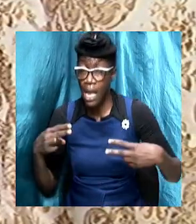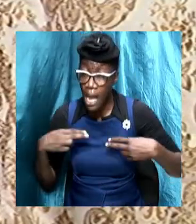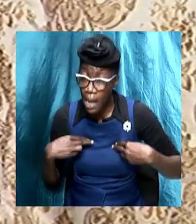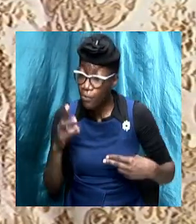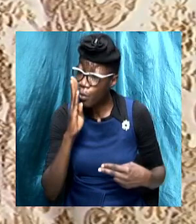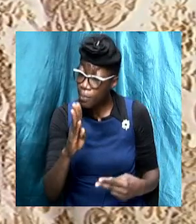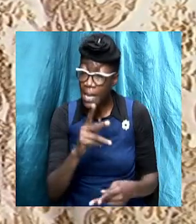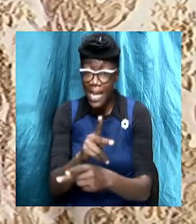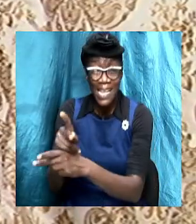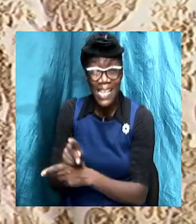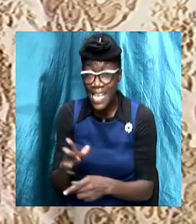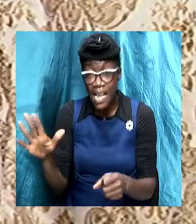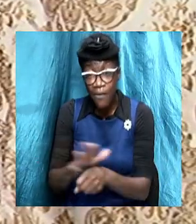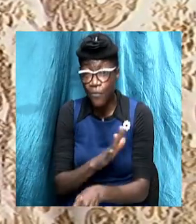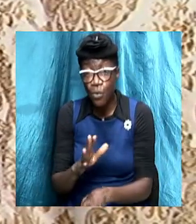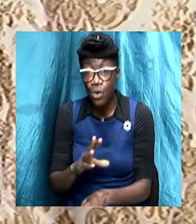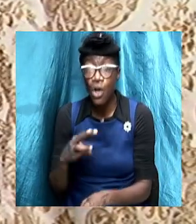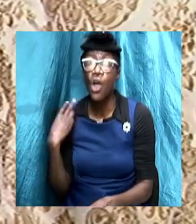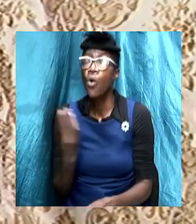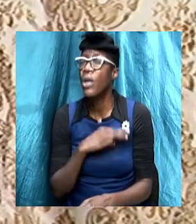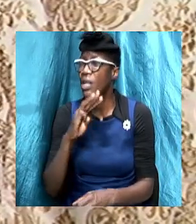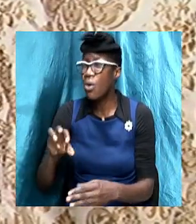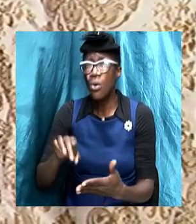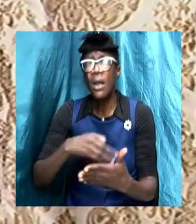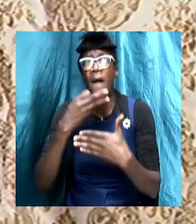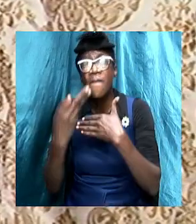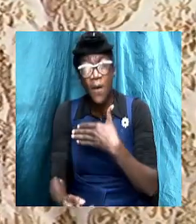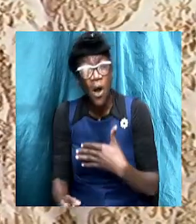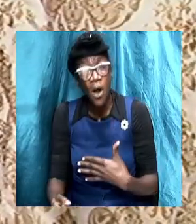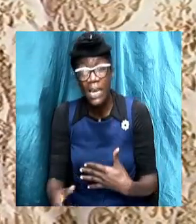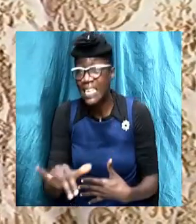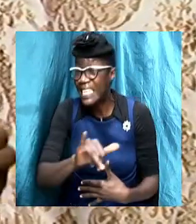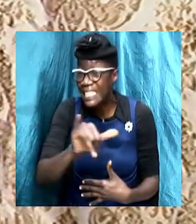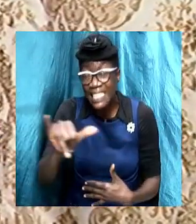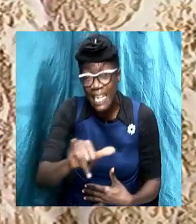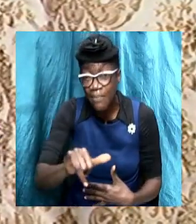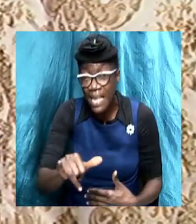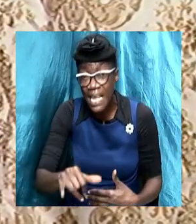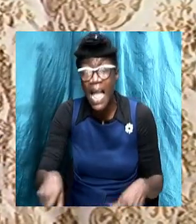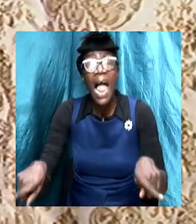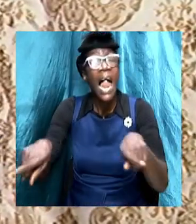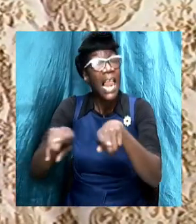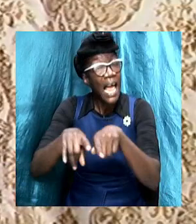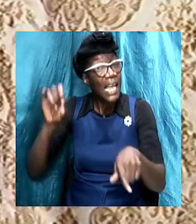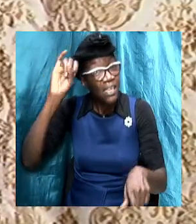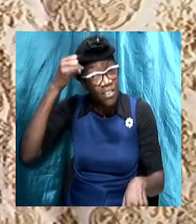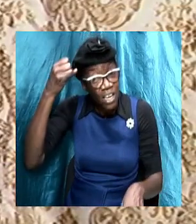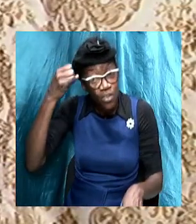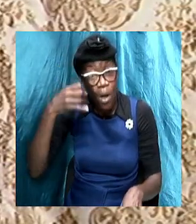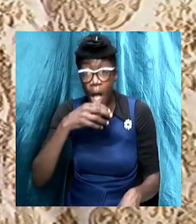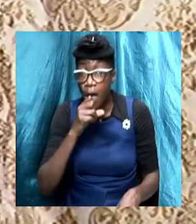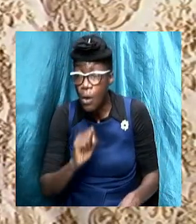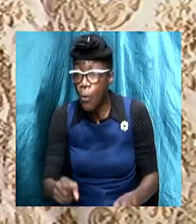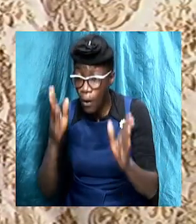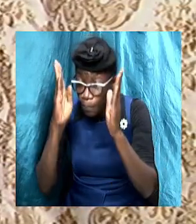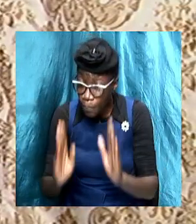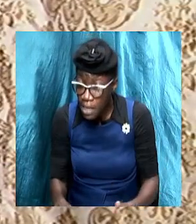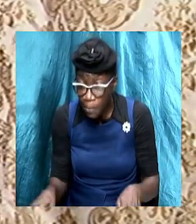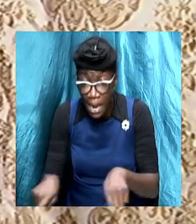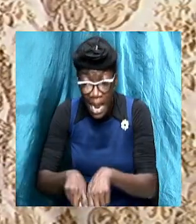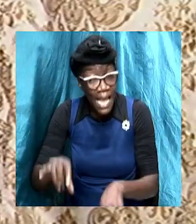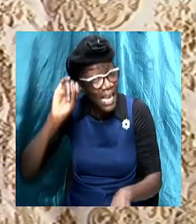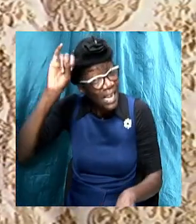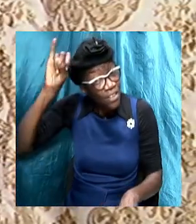we don't fall in the same trap like Joshua and the elders that outlived Joshua did. We have to be